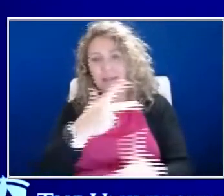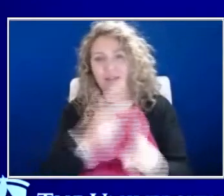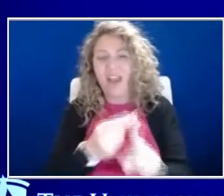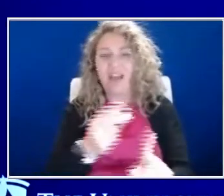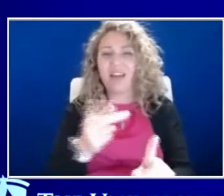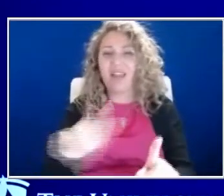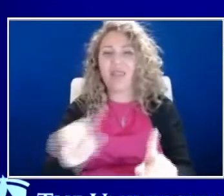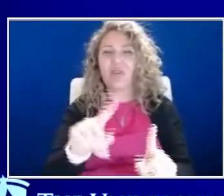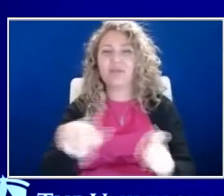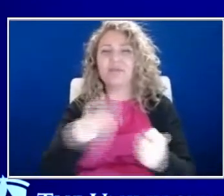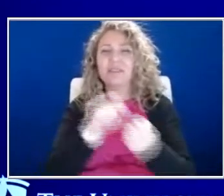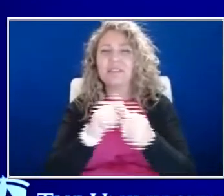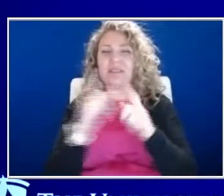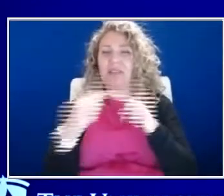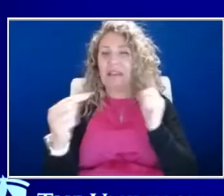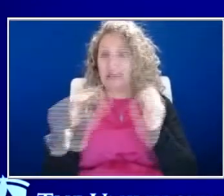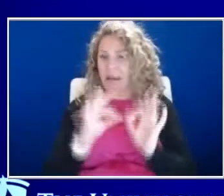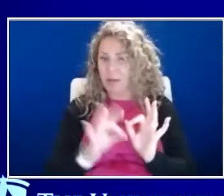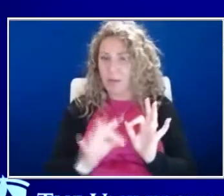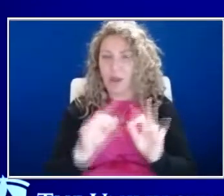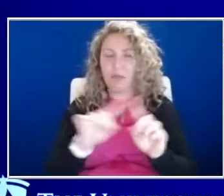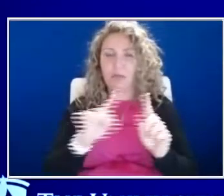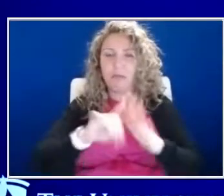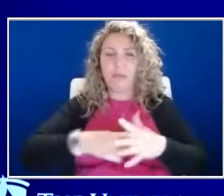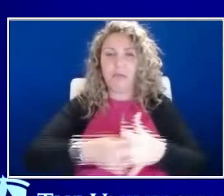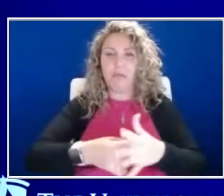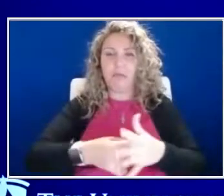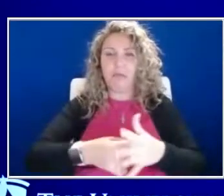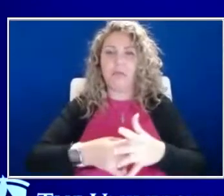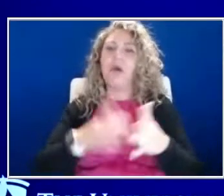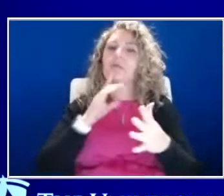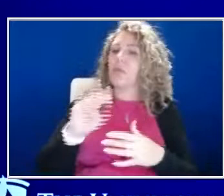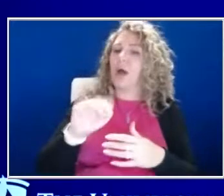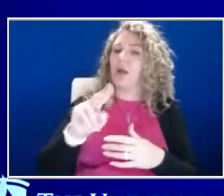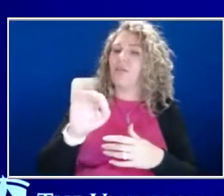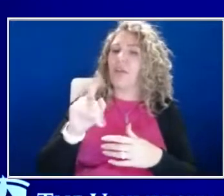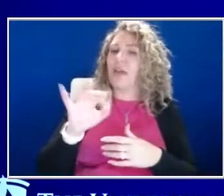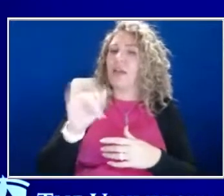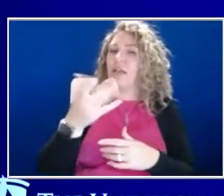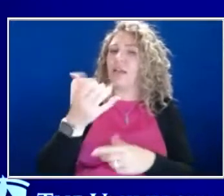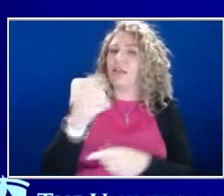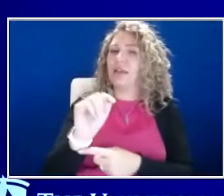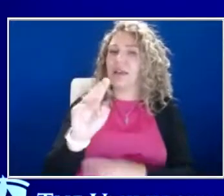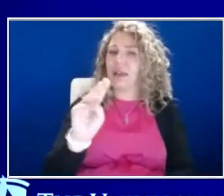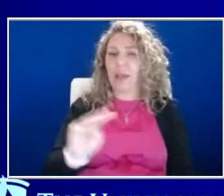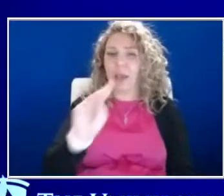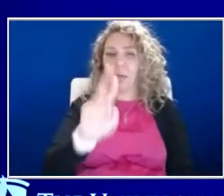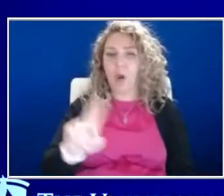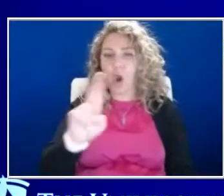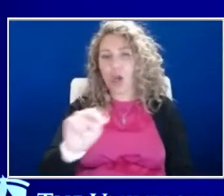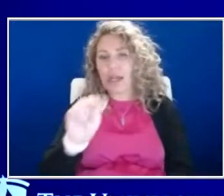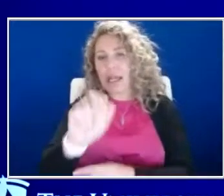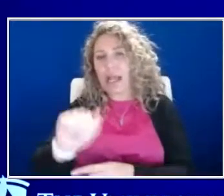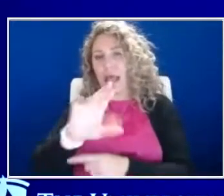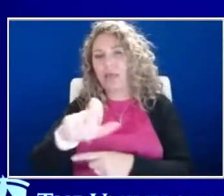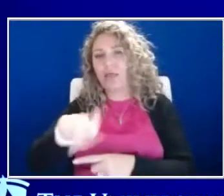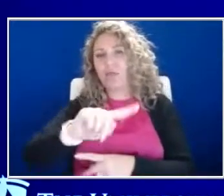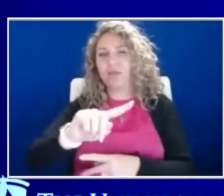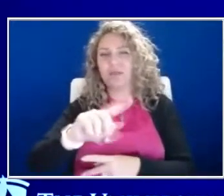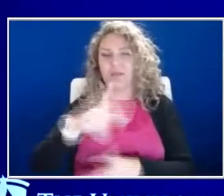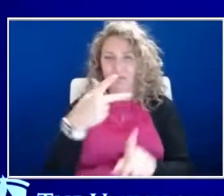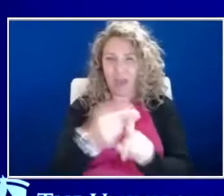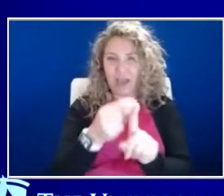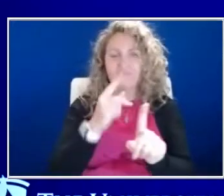But we know even the original monovalent vaccines that were produced, those mRNA vaccines, continue to have you develop